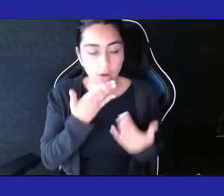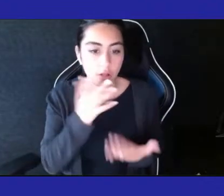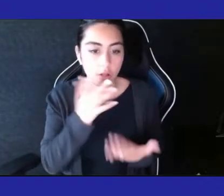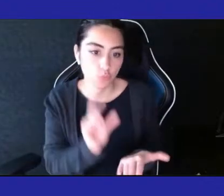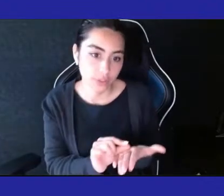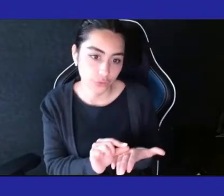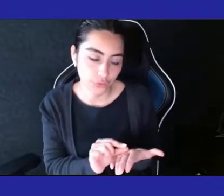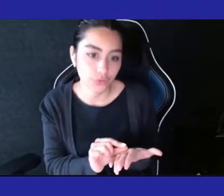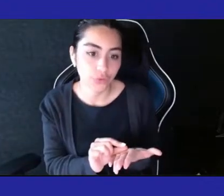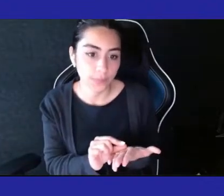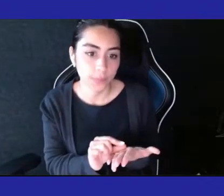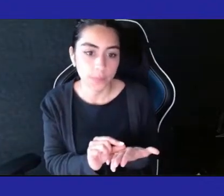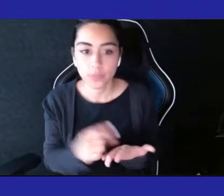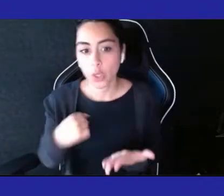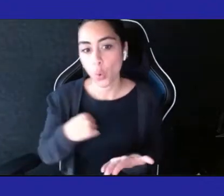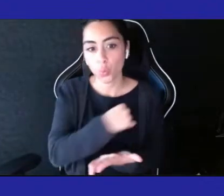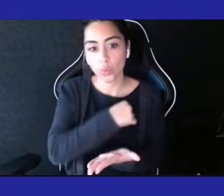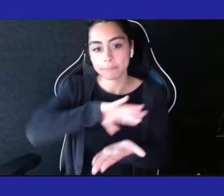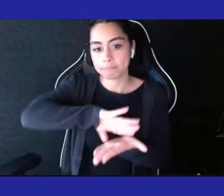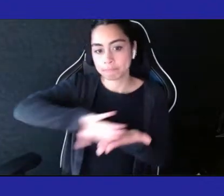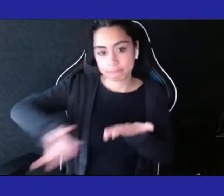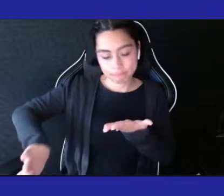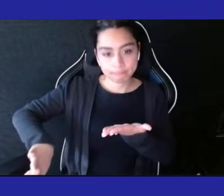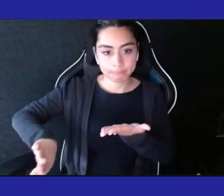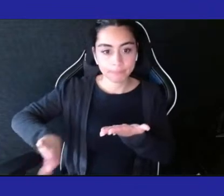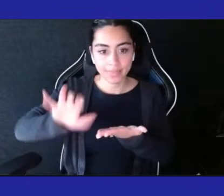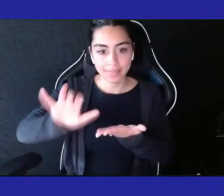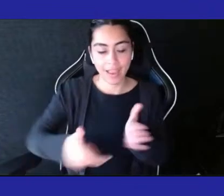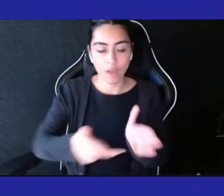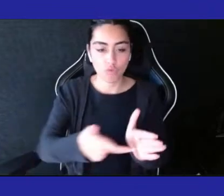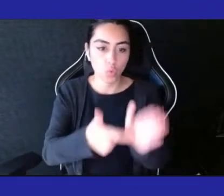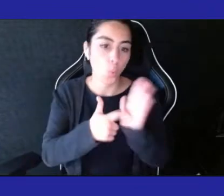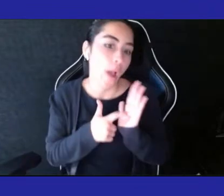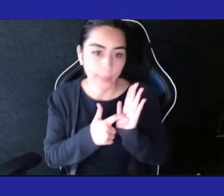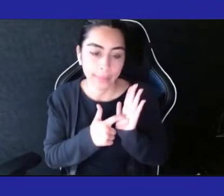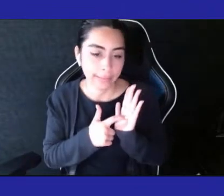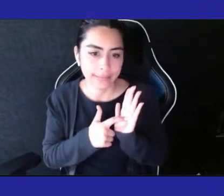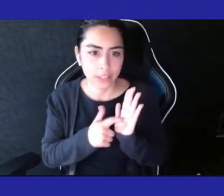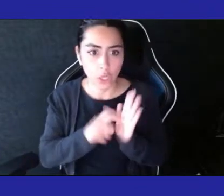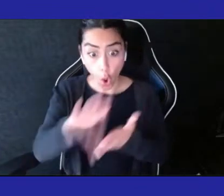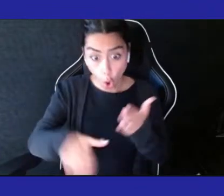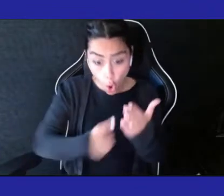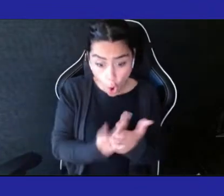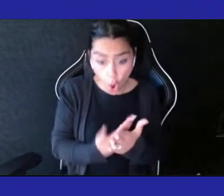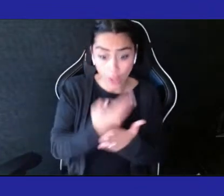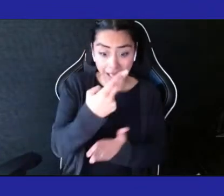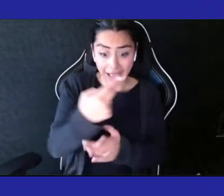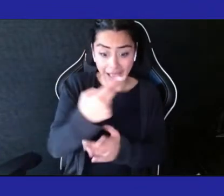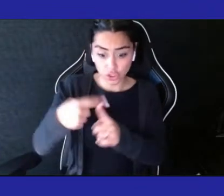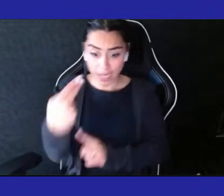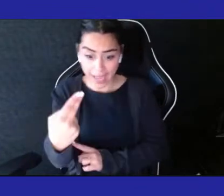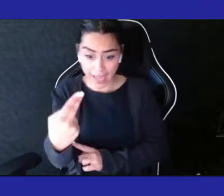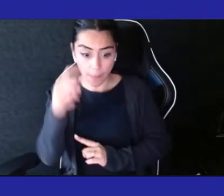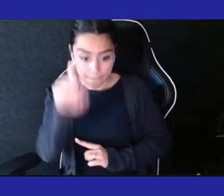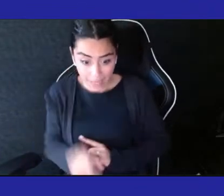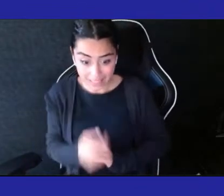We've eliminated that requirement that all H&H things be printed with that border.